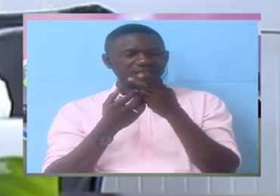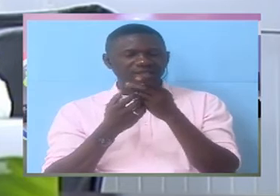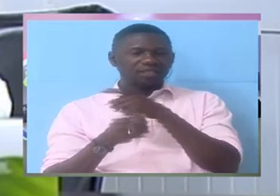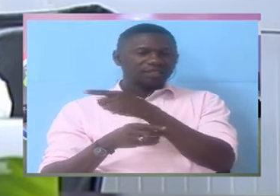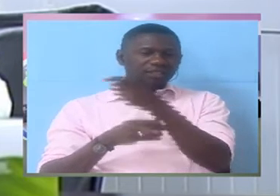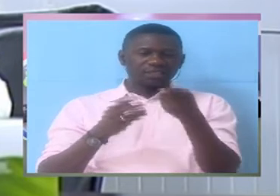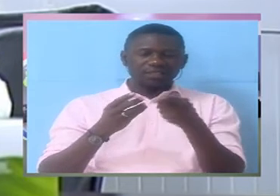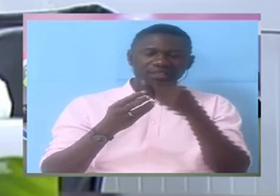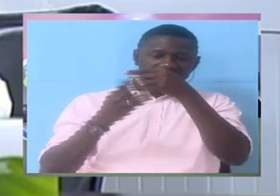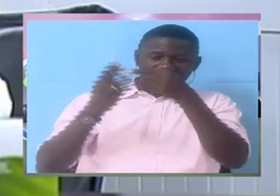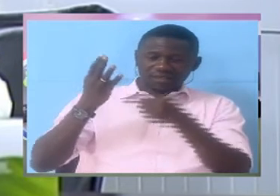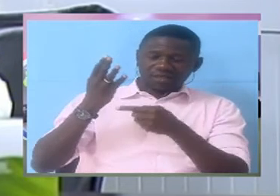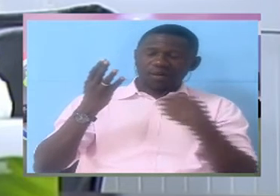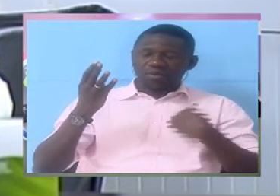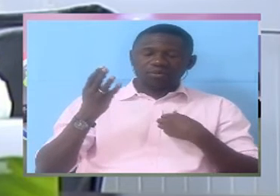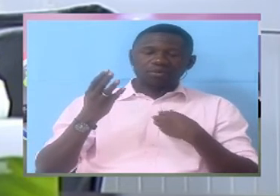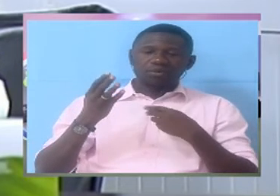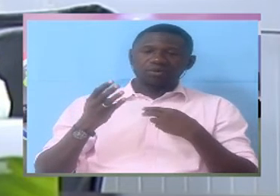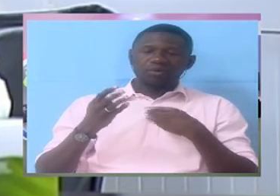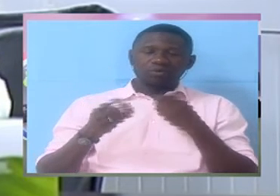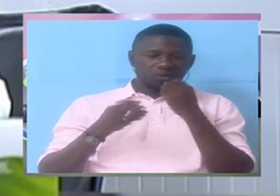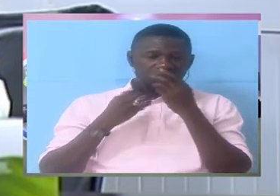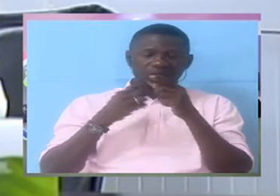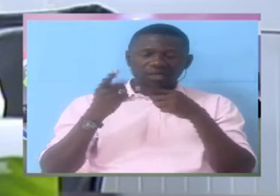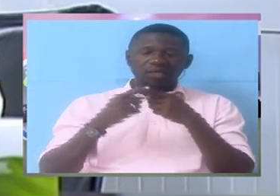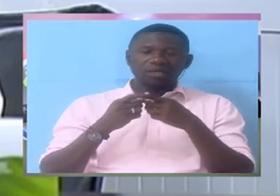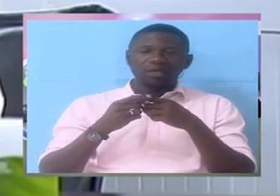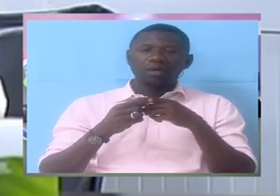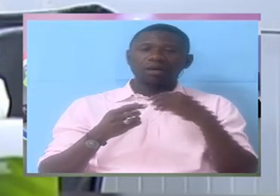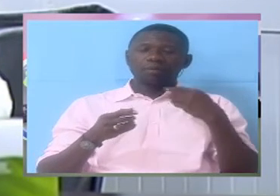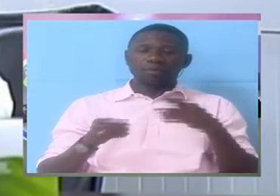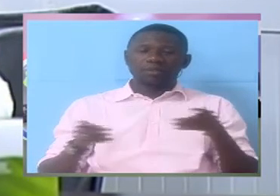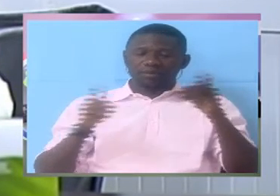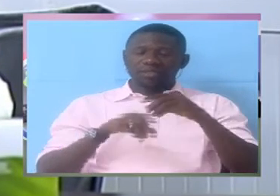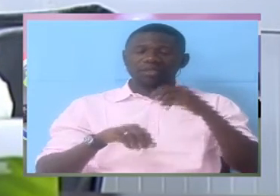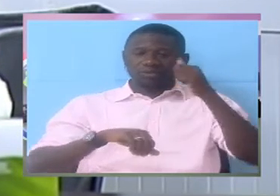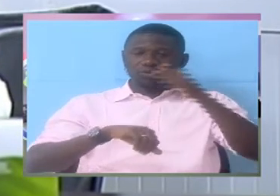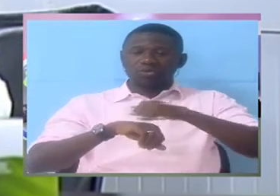people who tortured all the people that we have talked about.